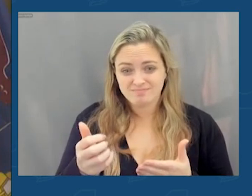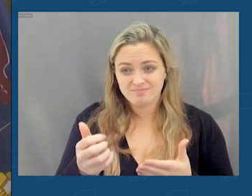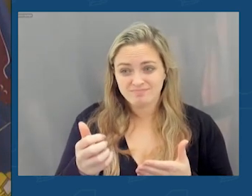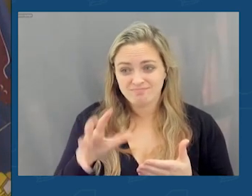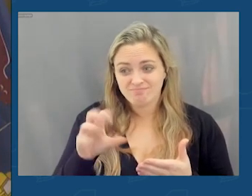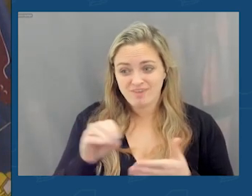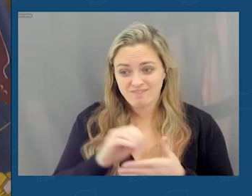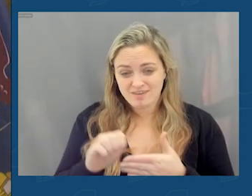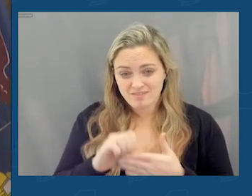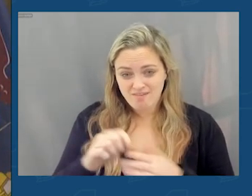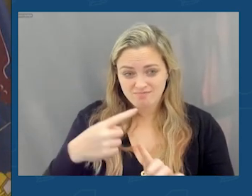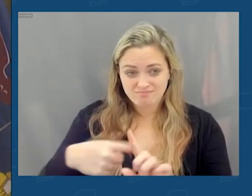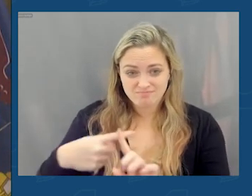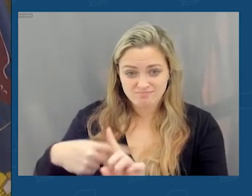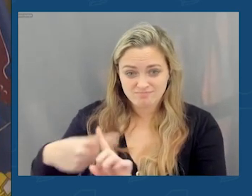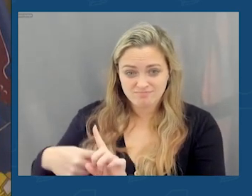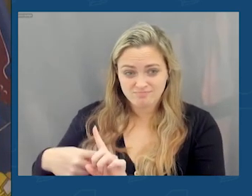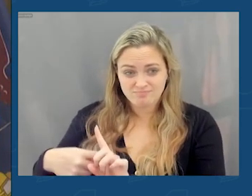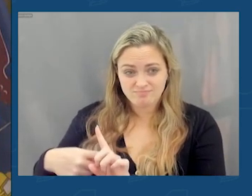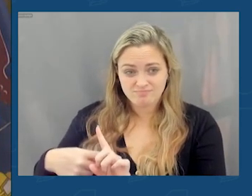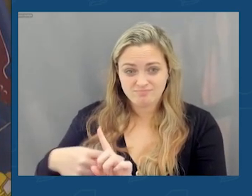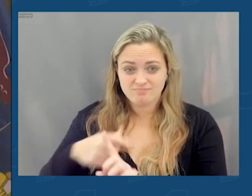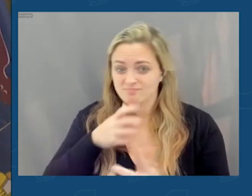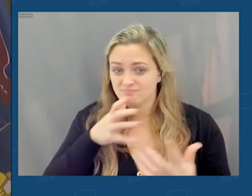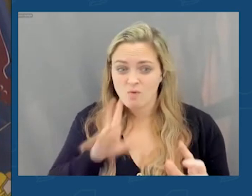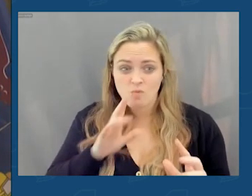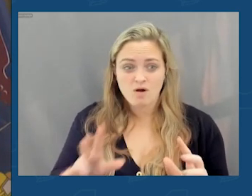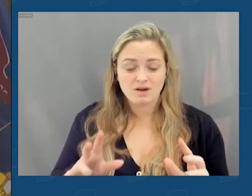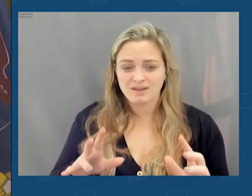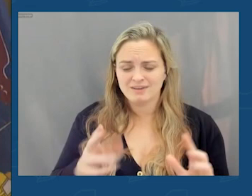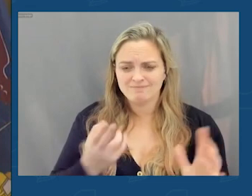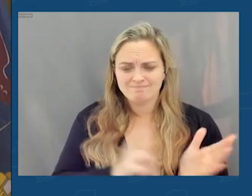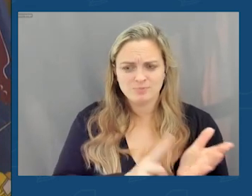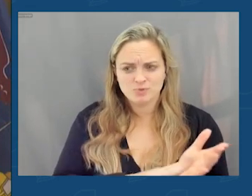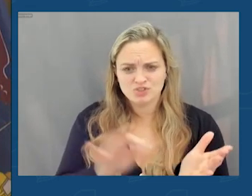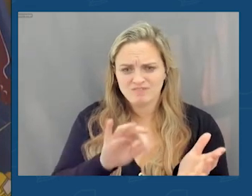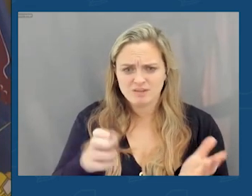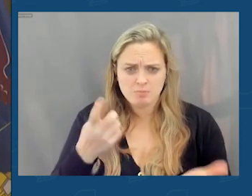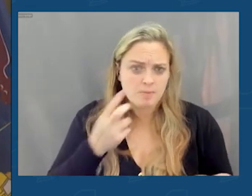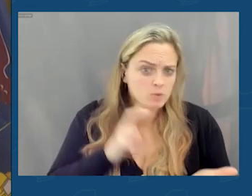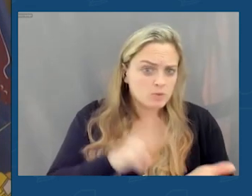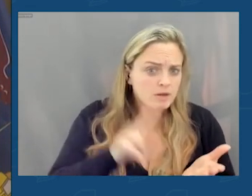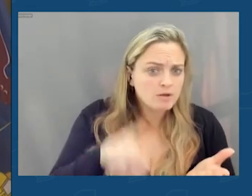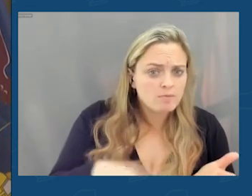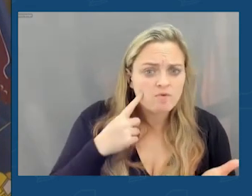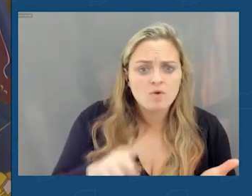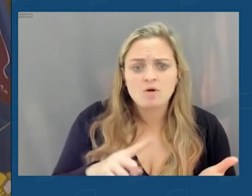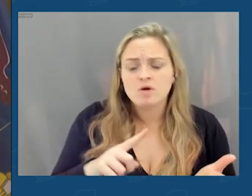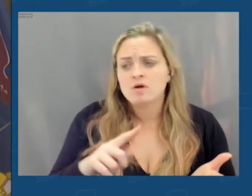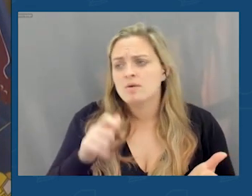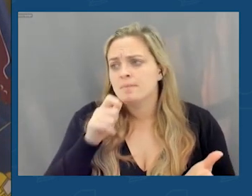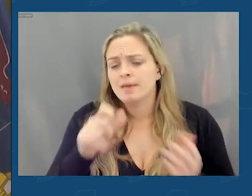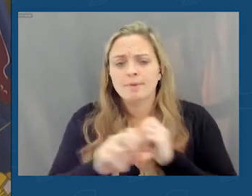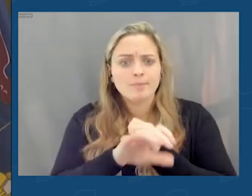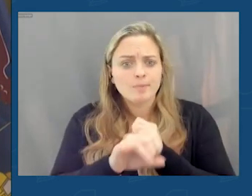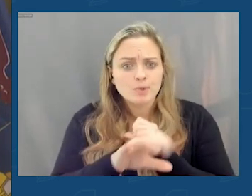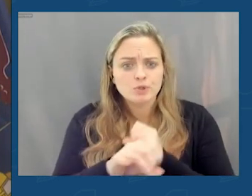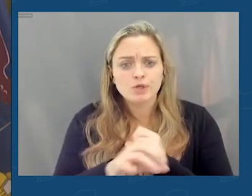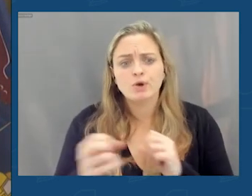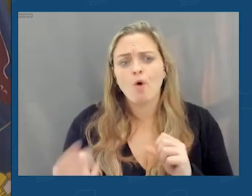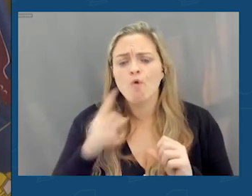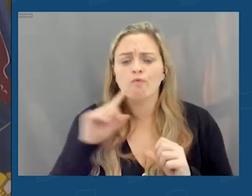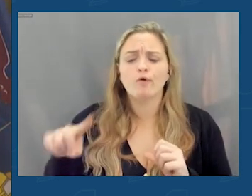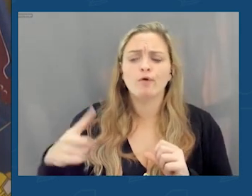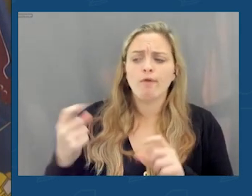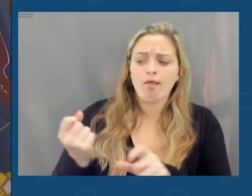$50 a month on unwanted subscription fees that you may have signed up for, may have been a promotion. Say, oh, for $1 a year,